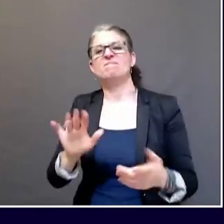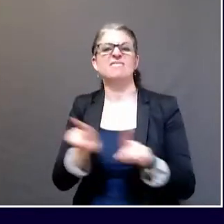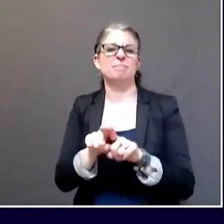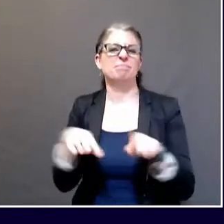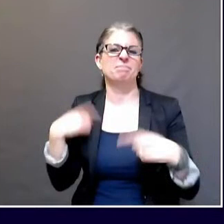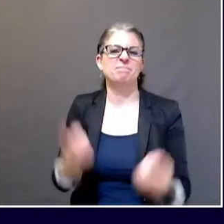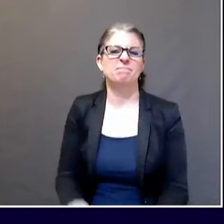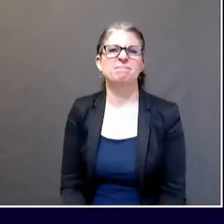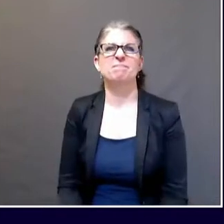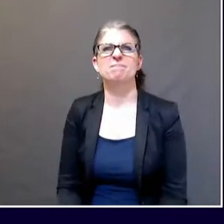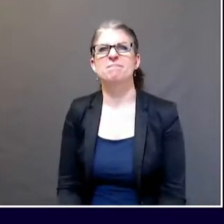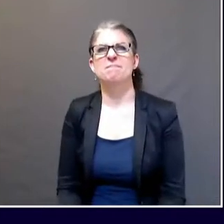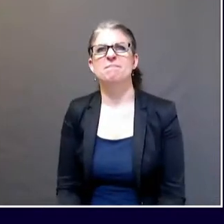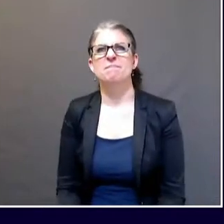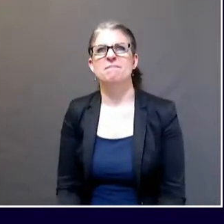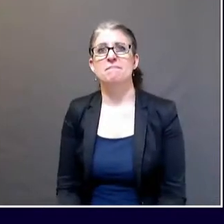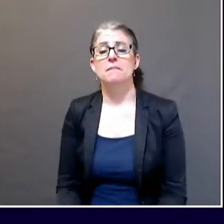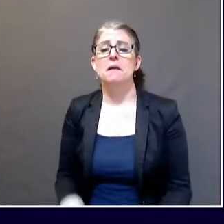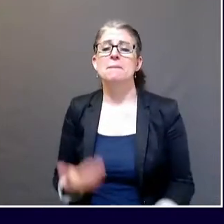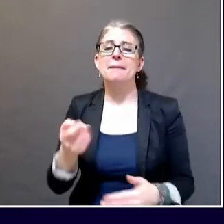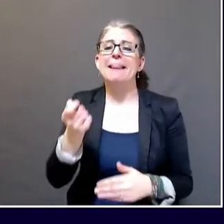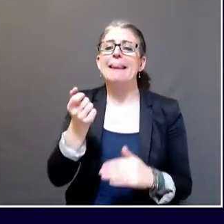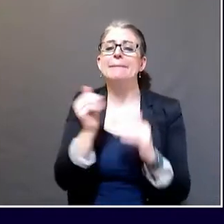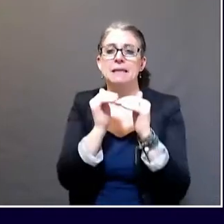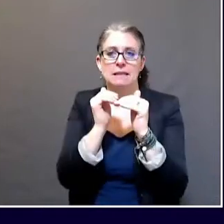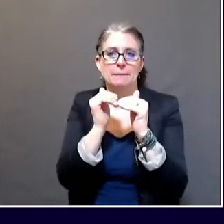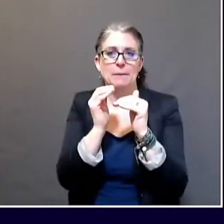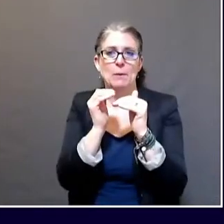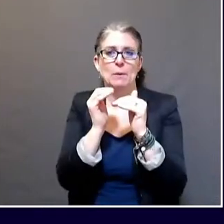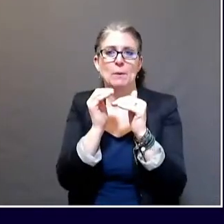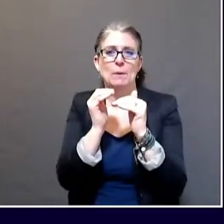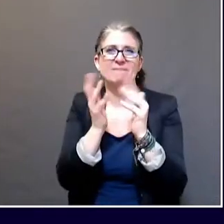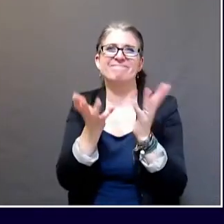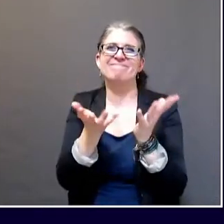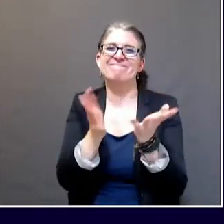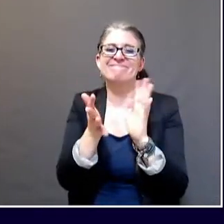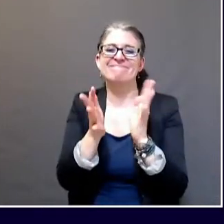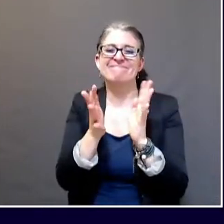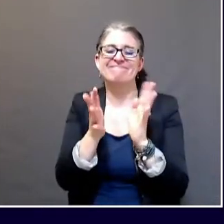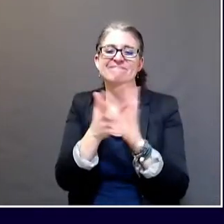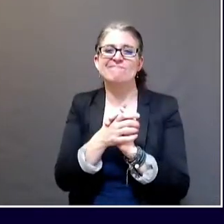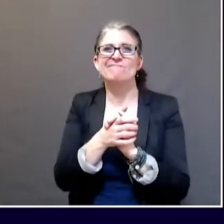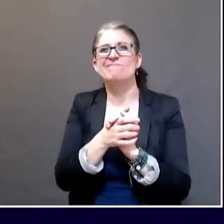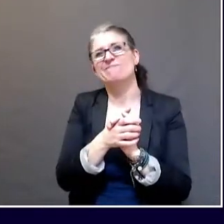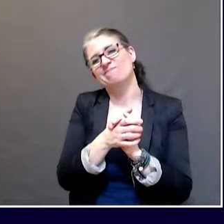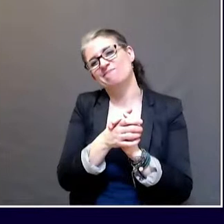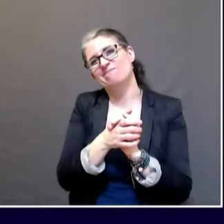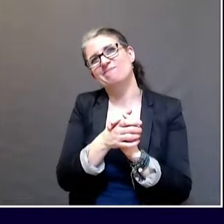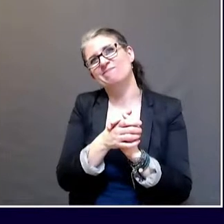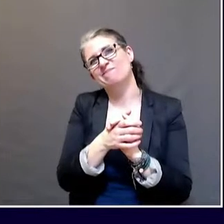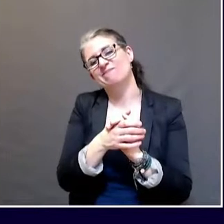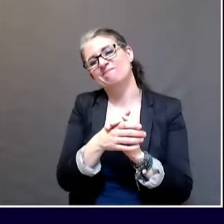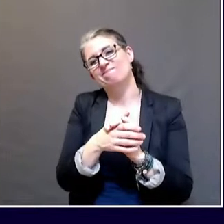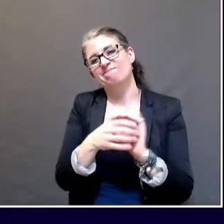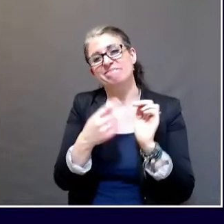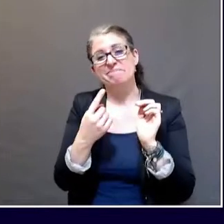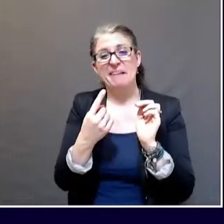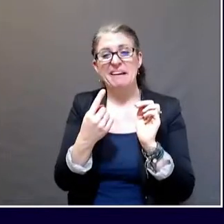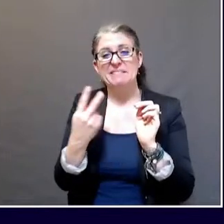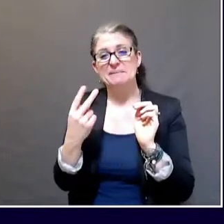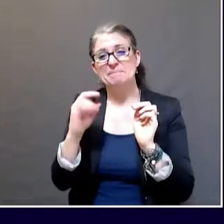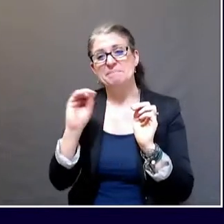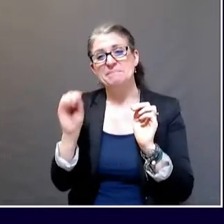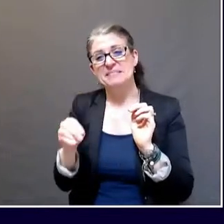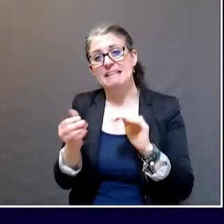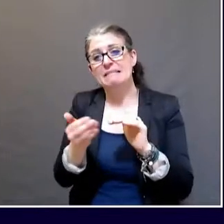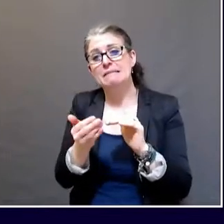if anything, a very small, low single-digit percentage increase, but not to expect significant increases. We're confirming that with